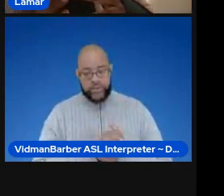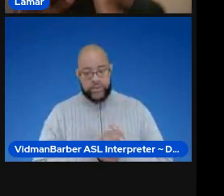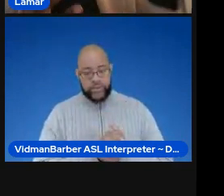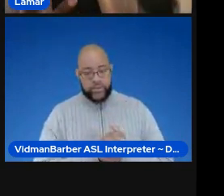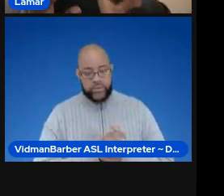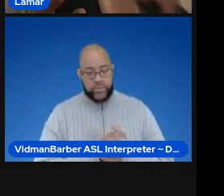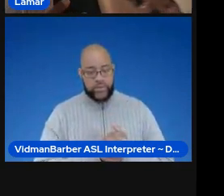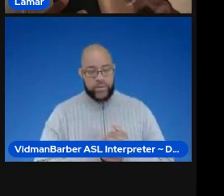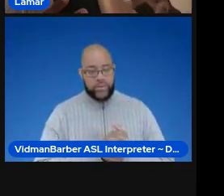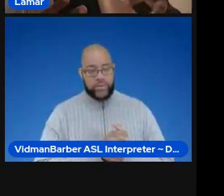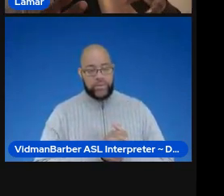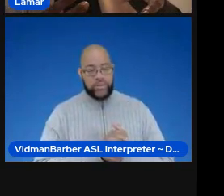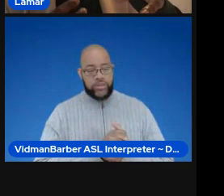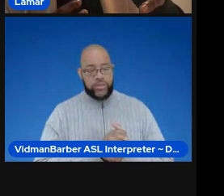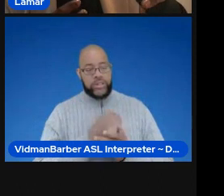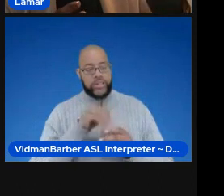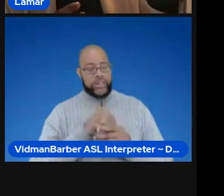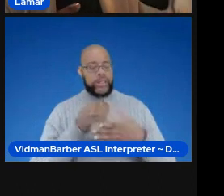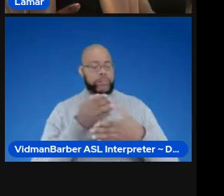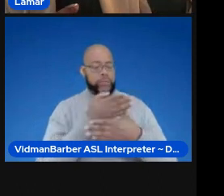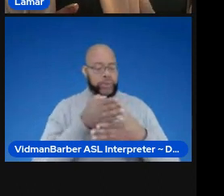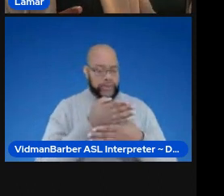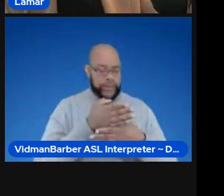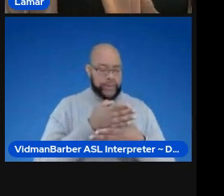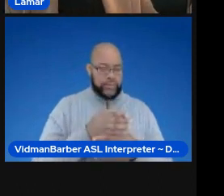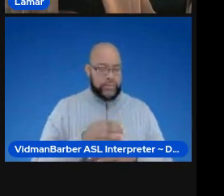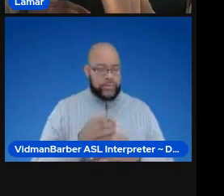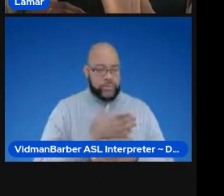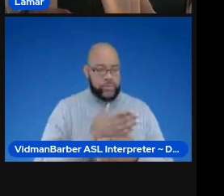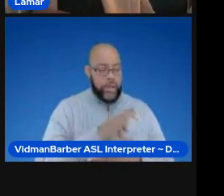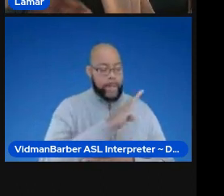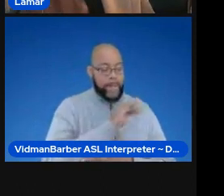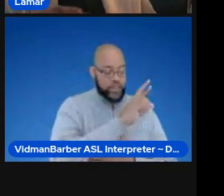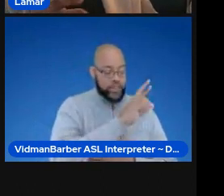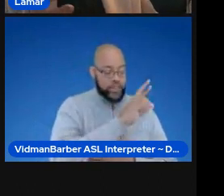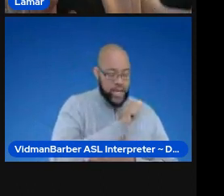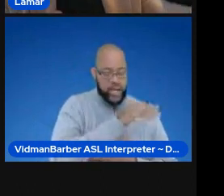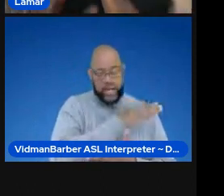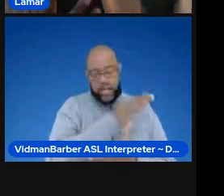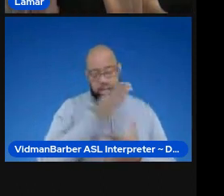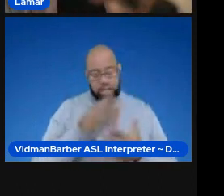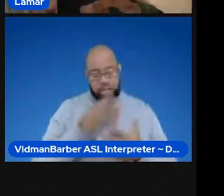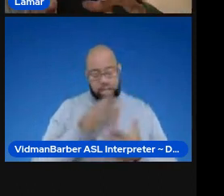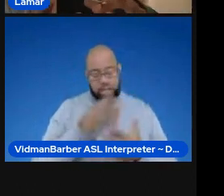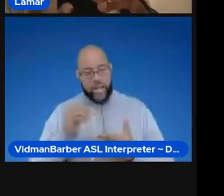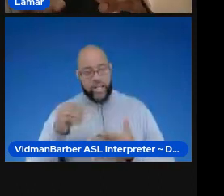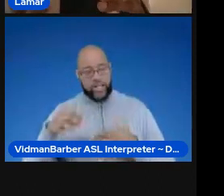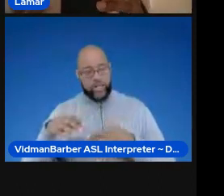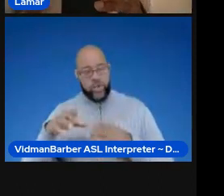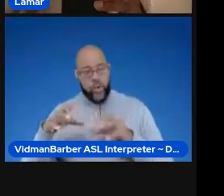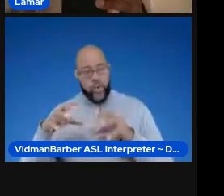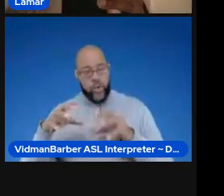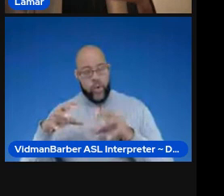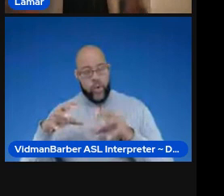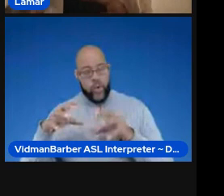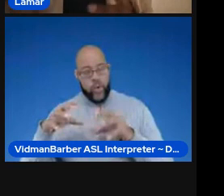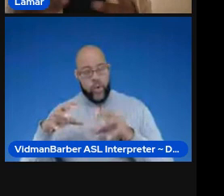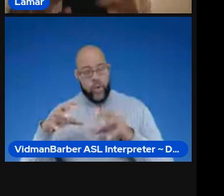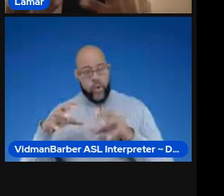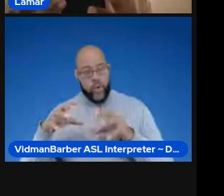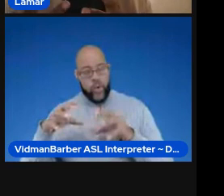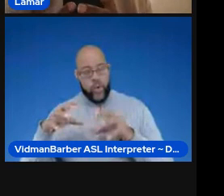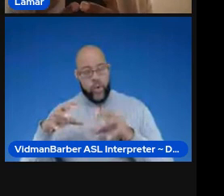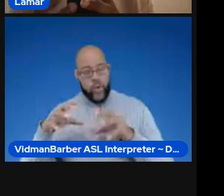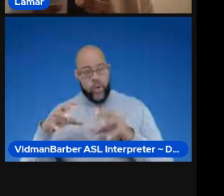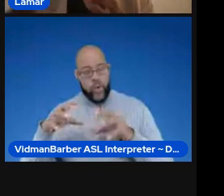to be intermediates between the bacteria and the host cell. So they facilitate the adhesion